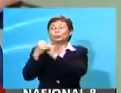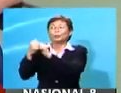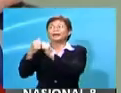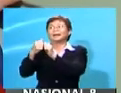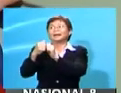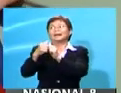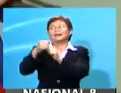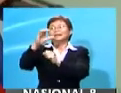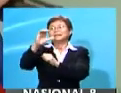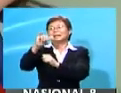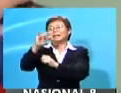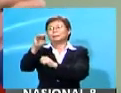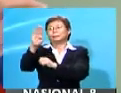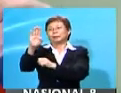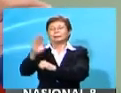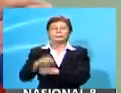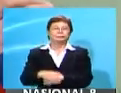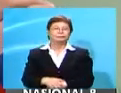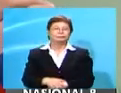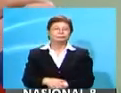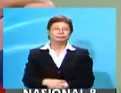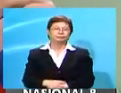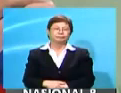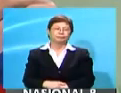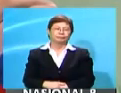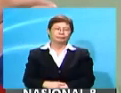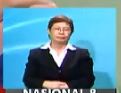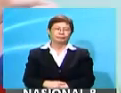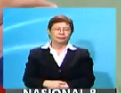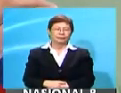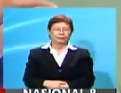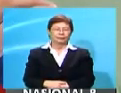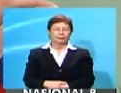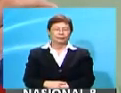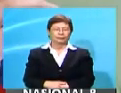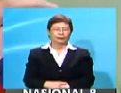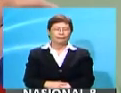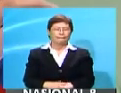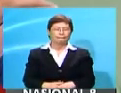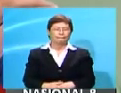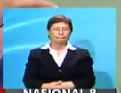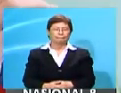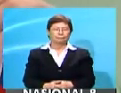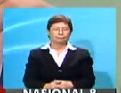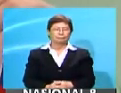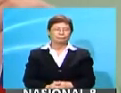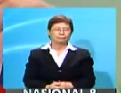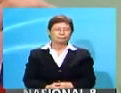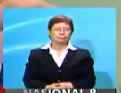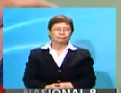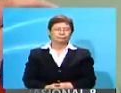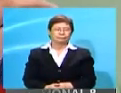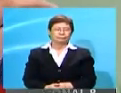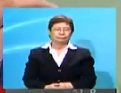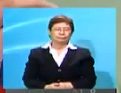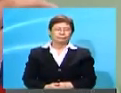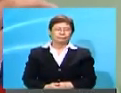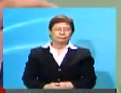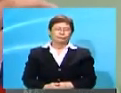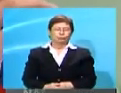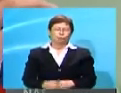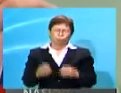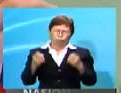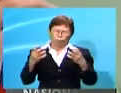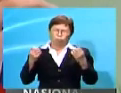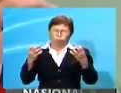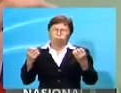itu Le and bounds I think youen it with theality of the field uh we that with the PJ tour we have our members Who